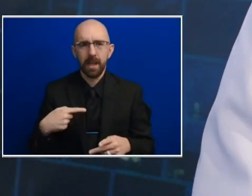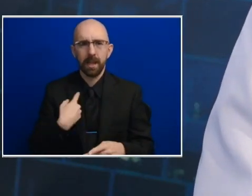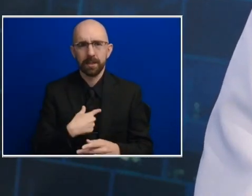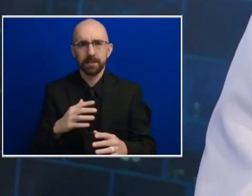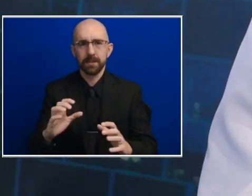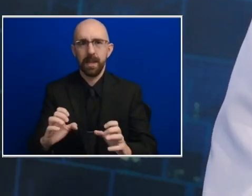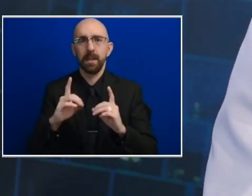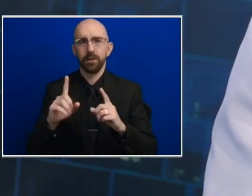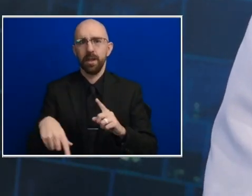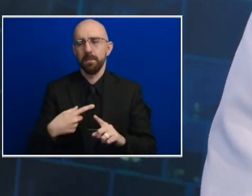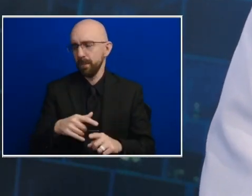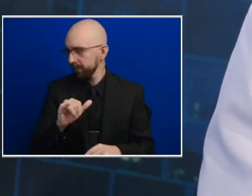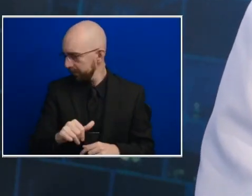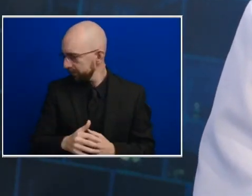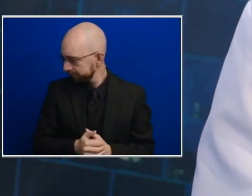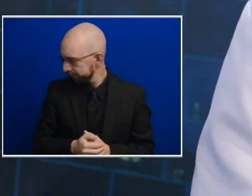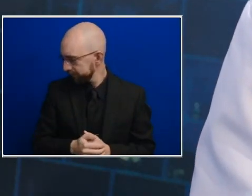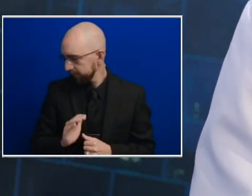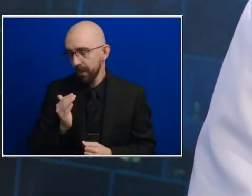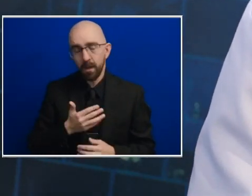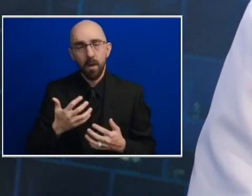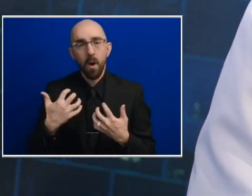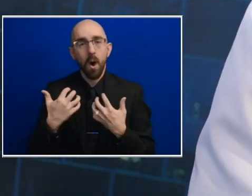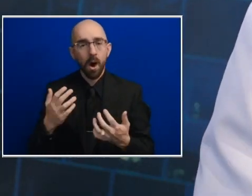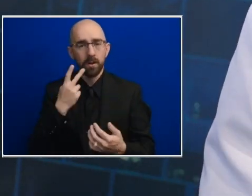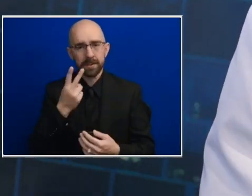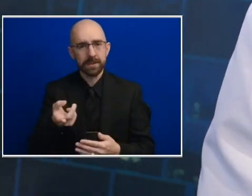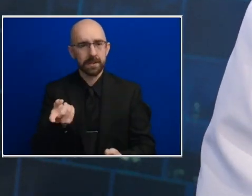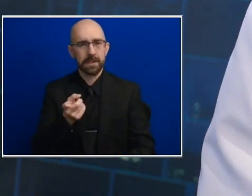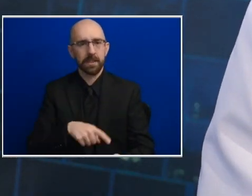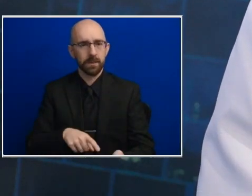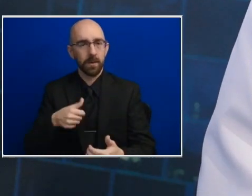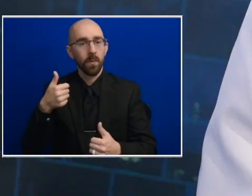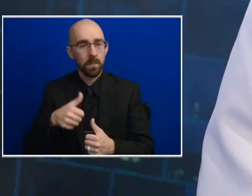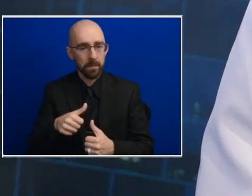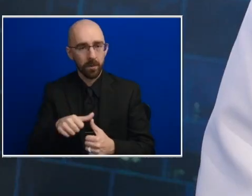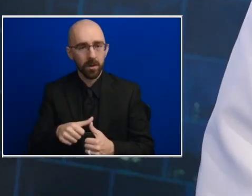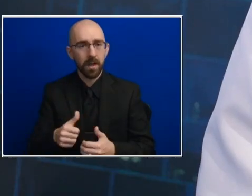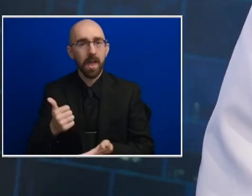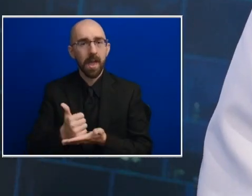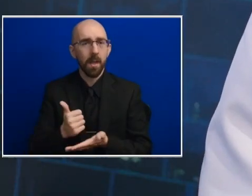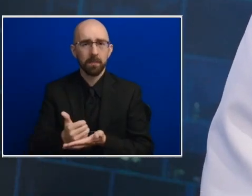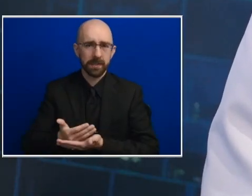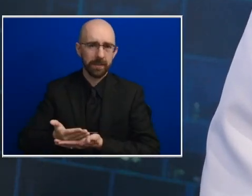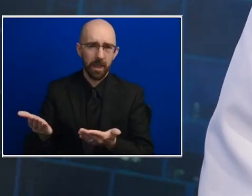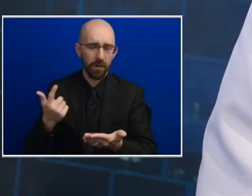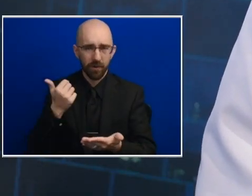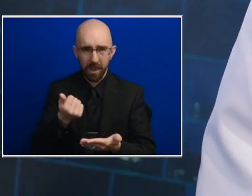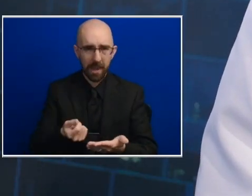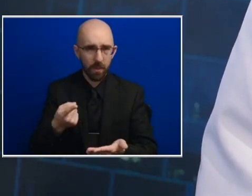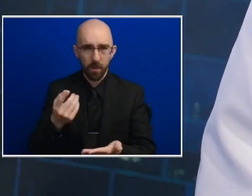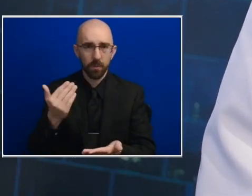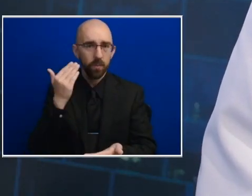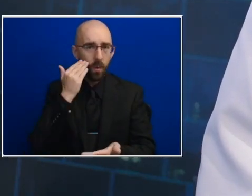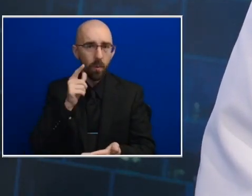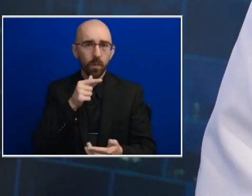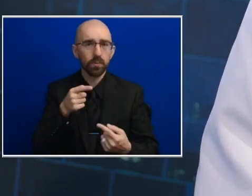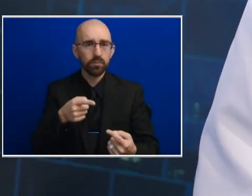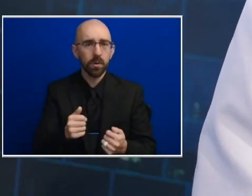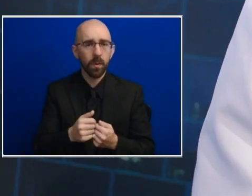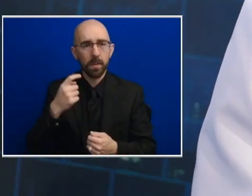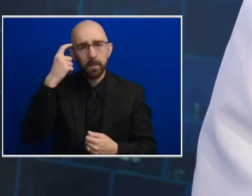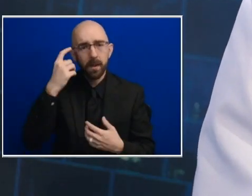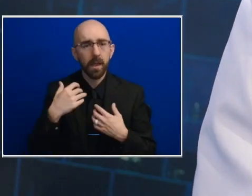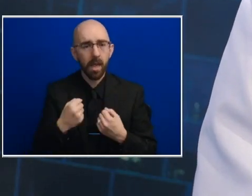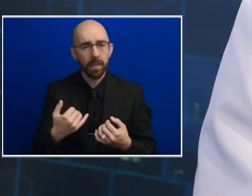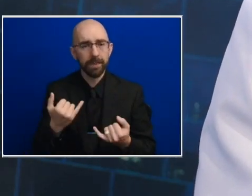course. So, into our audience, we'll see you next week. And remember, help us out there, or anyone you know is struggling with mental health. This week, we